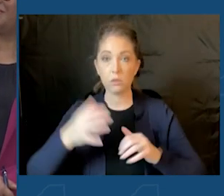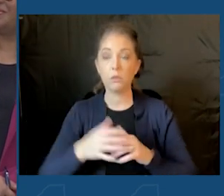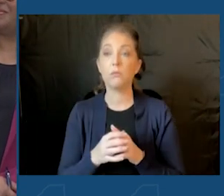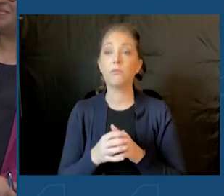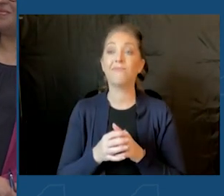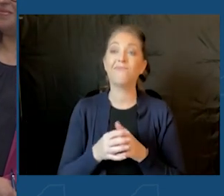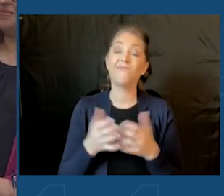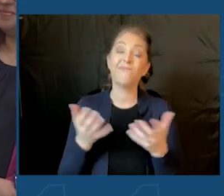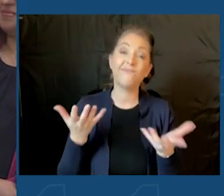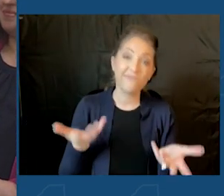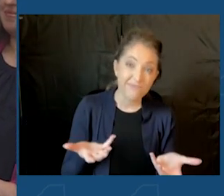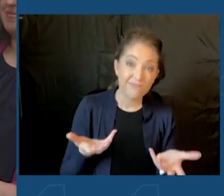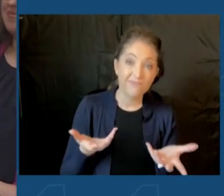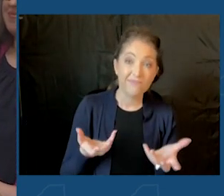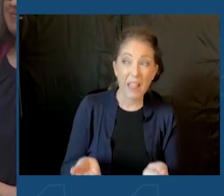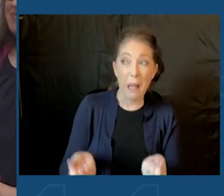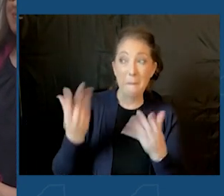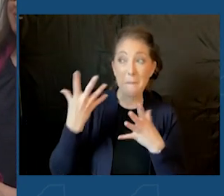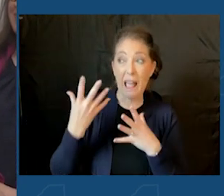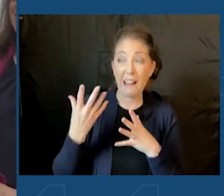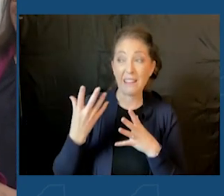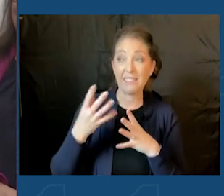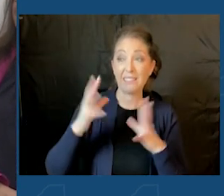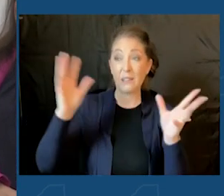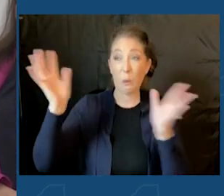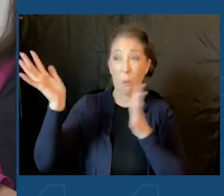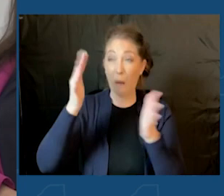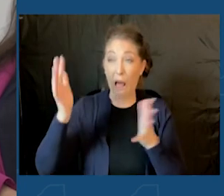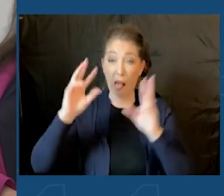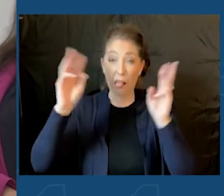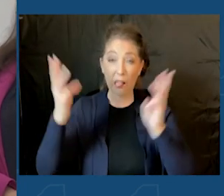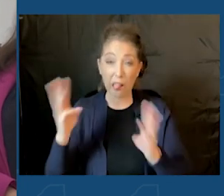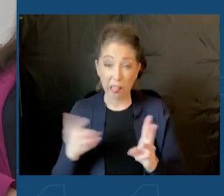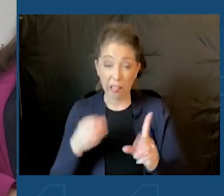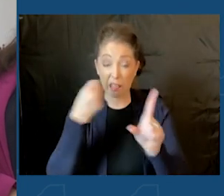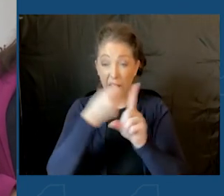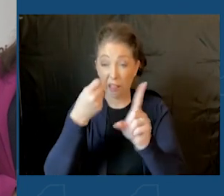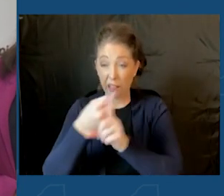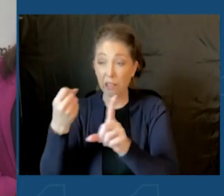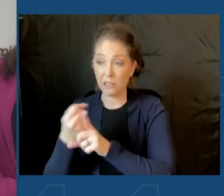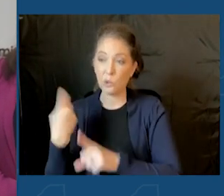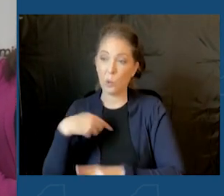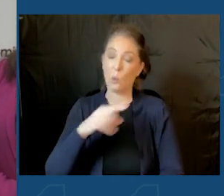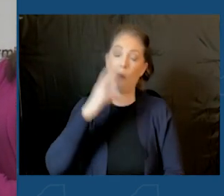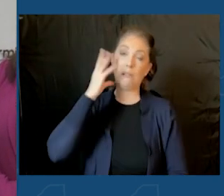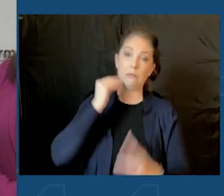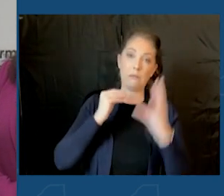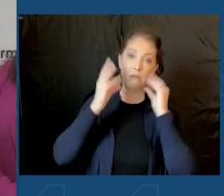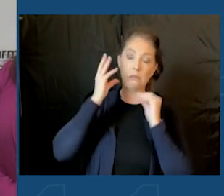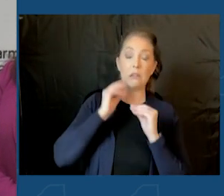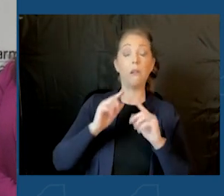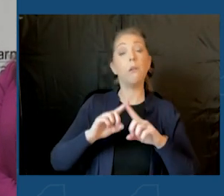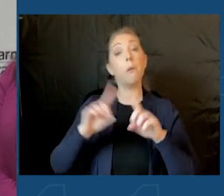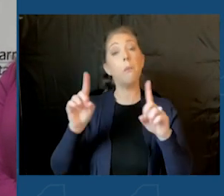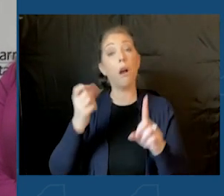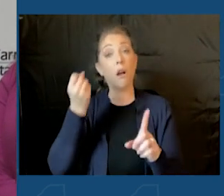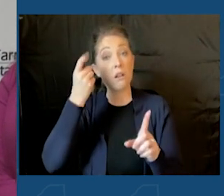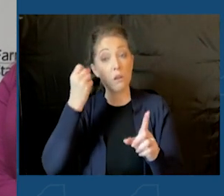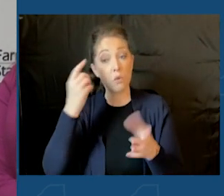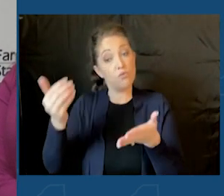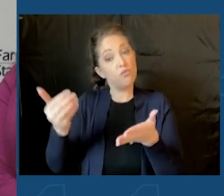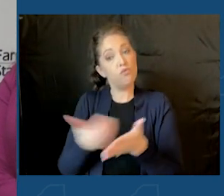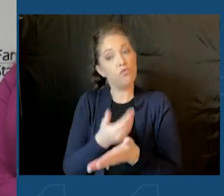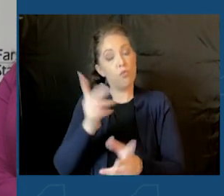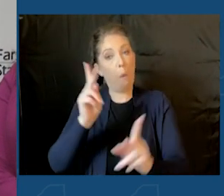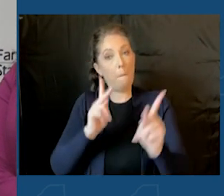there is a lot of knowledge and experience in this room, but there are always new faces that are coming here. And